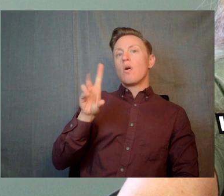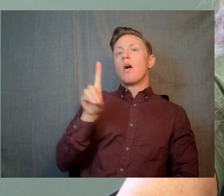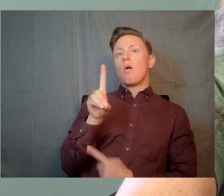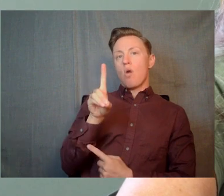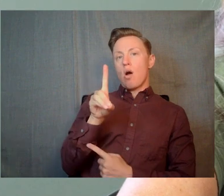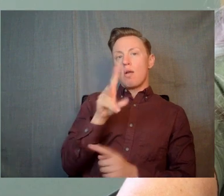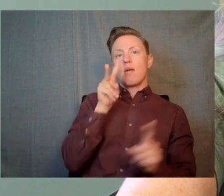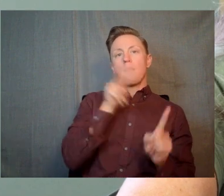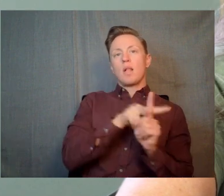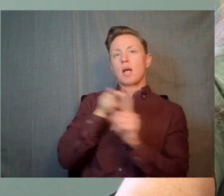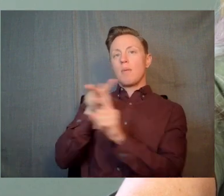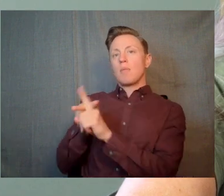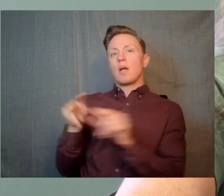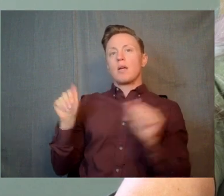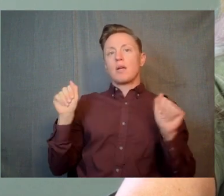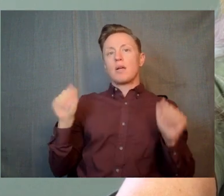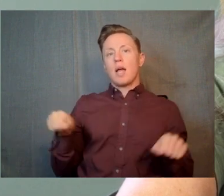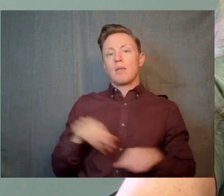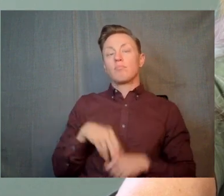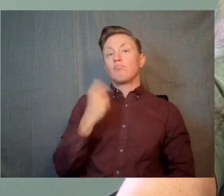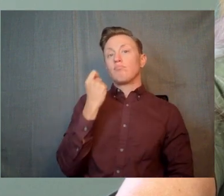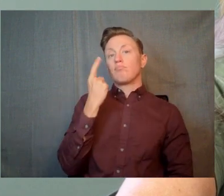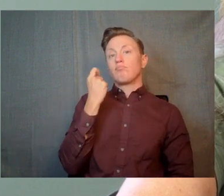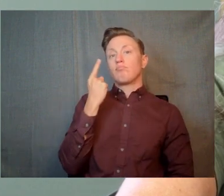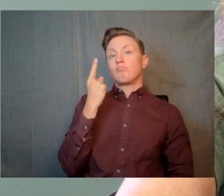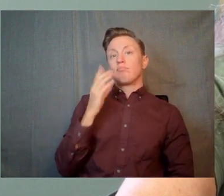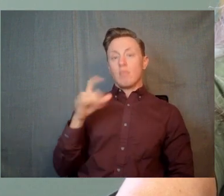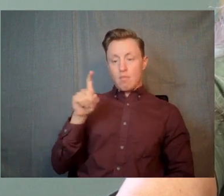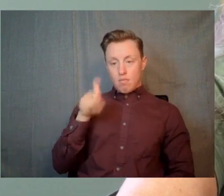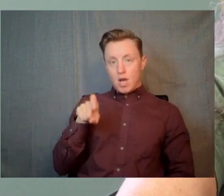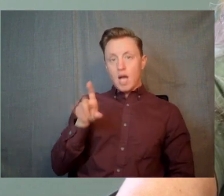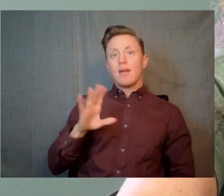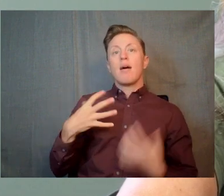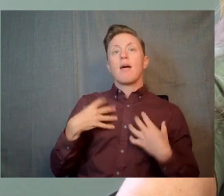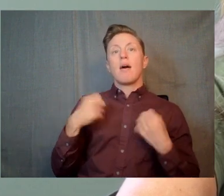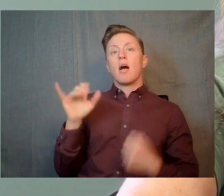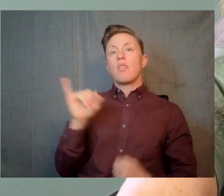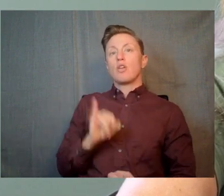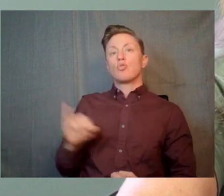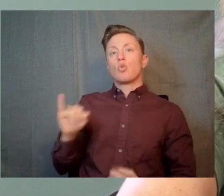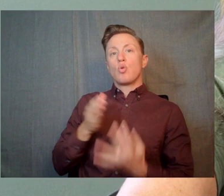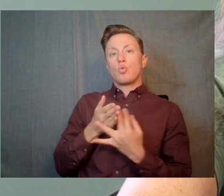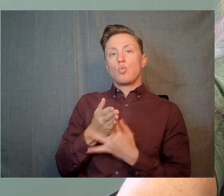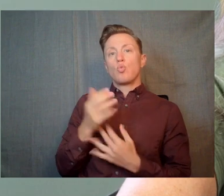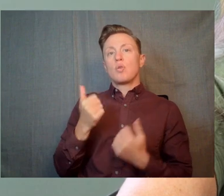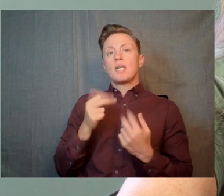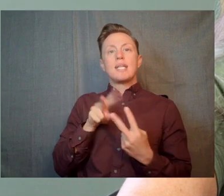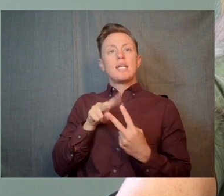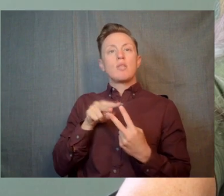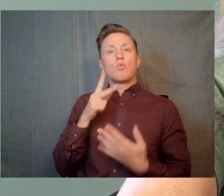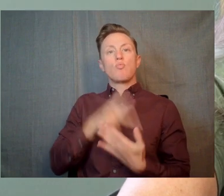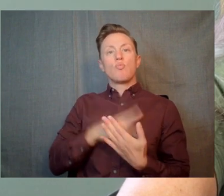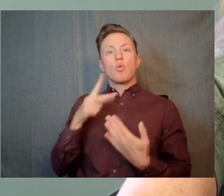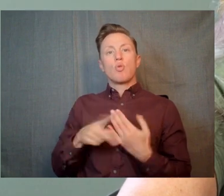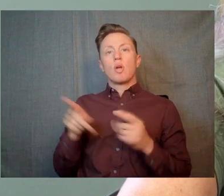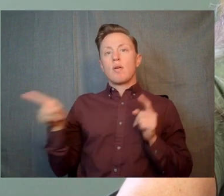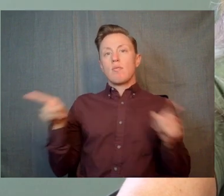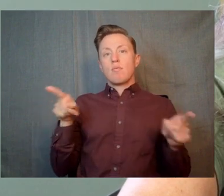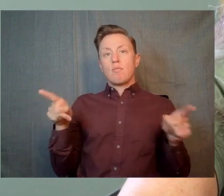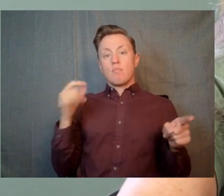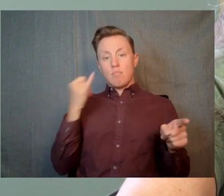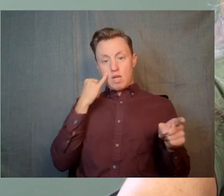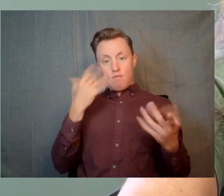WAD. You must get your health insurance through one of these programs to be eligible